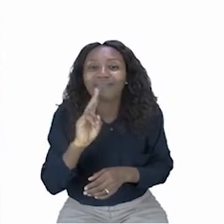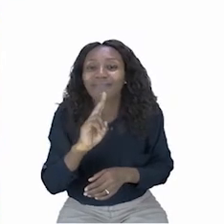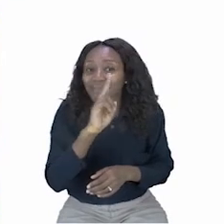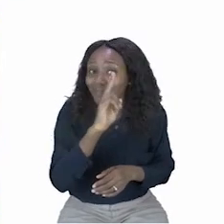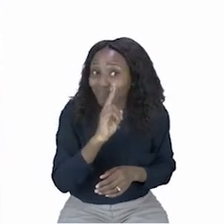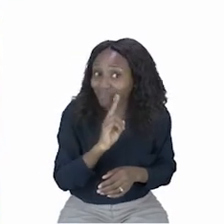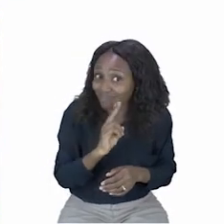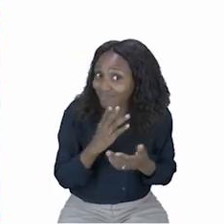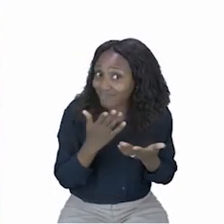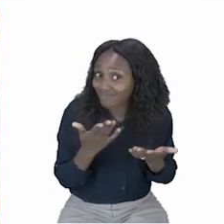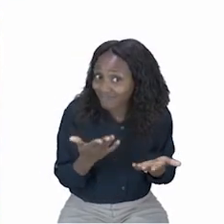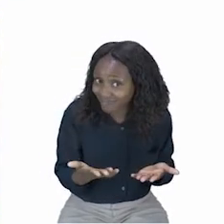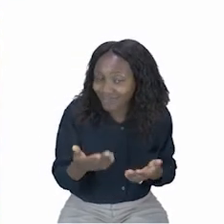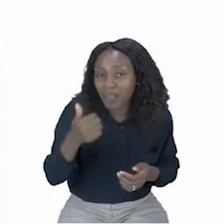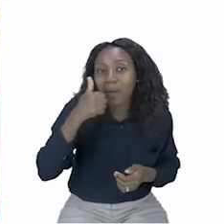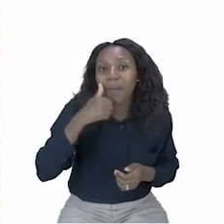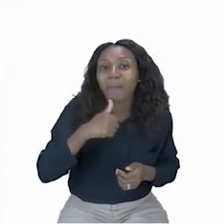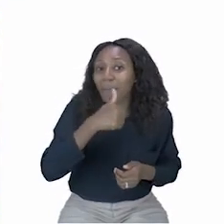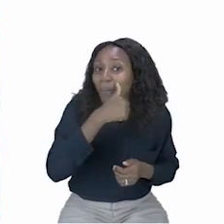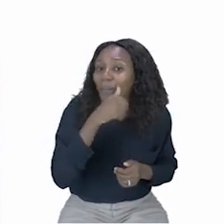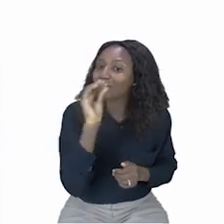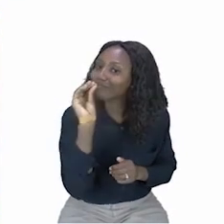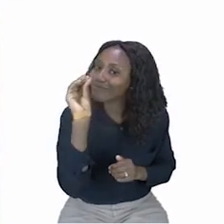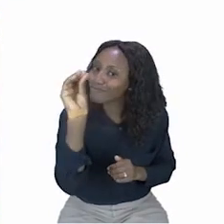uncle and our